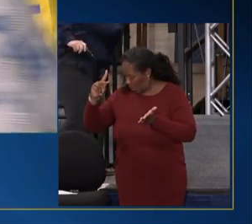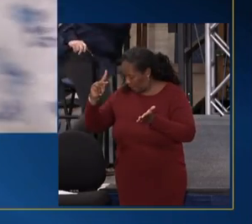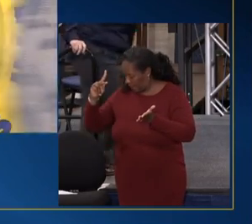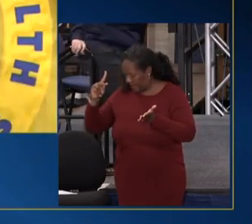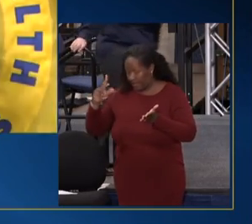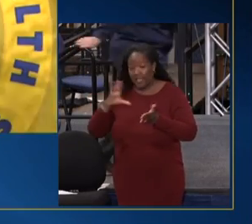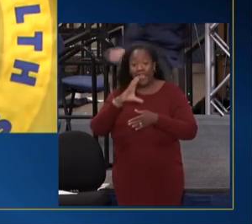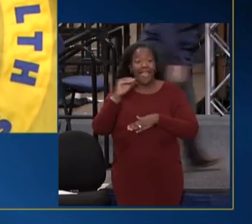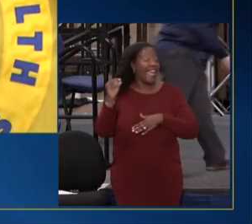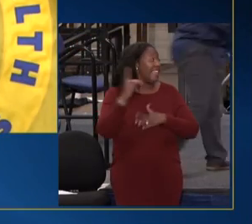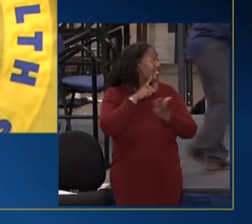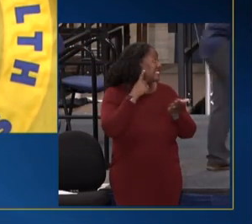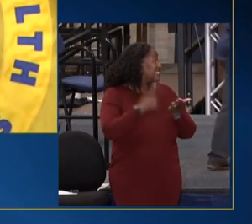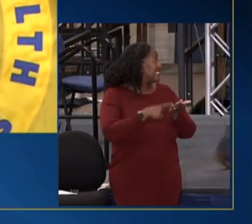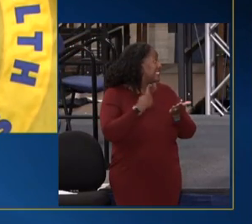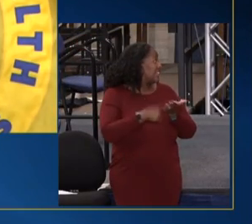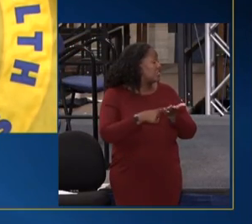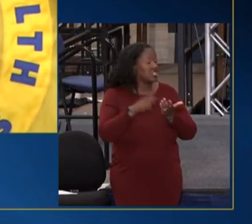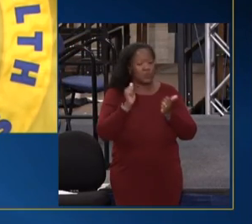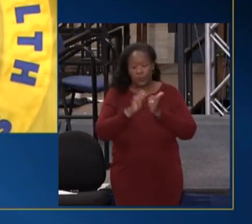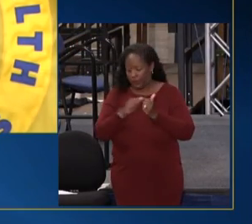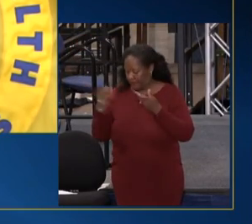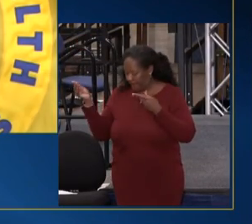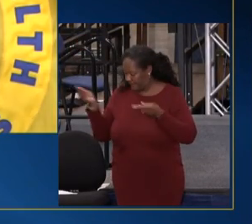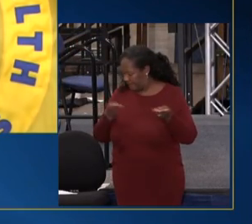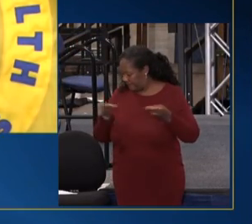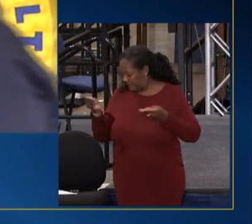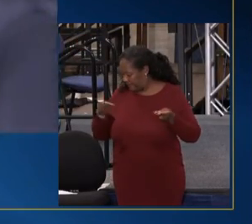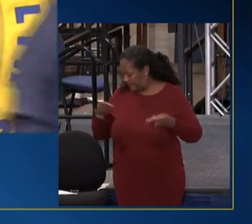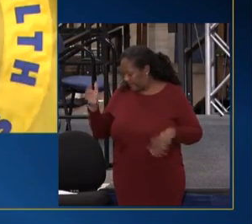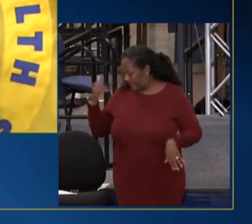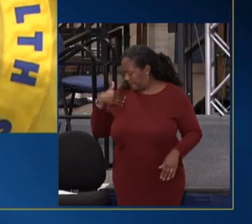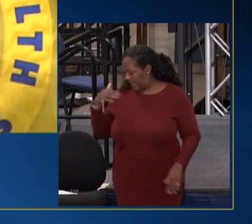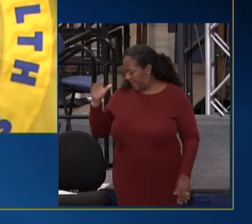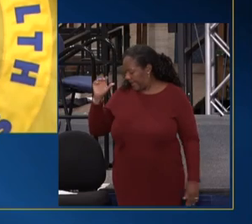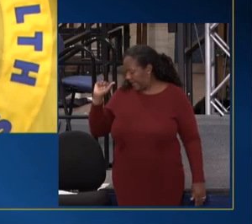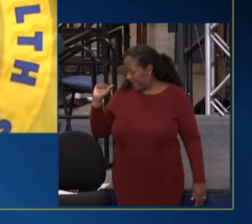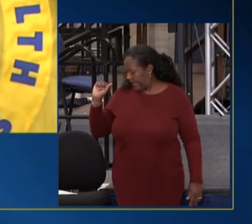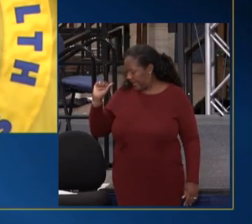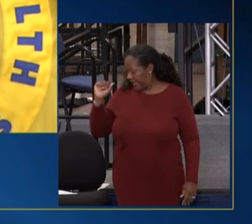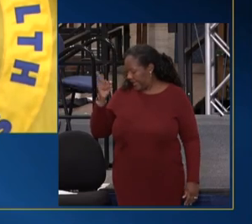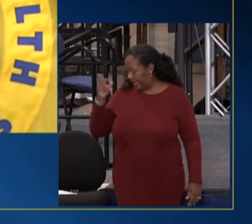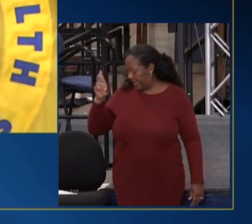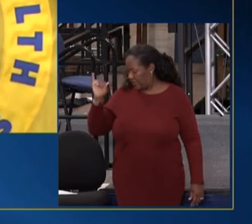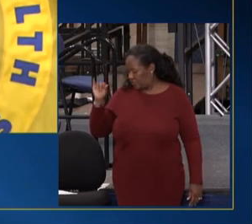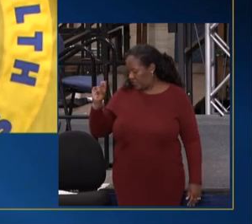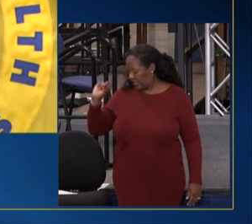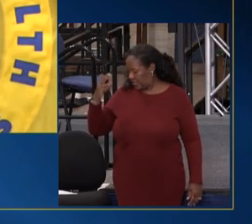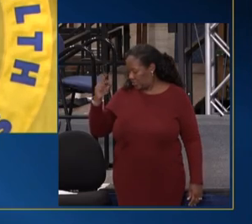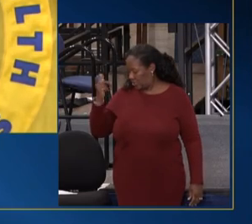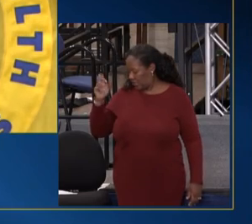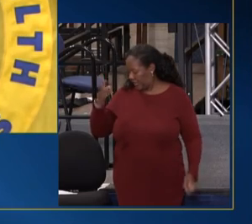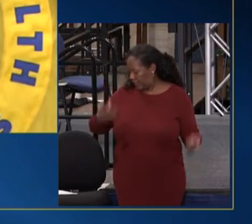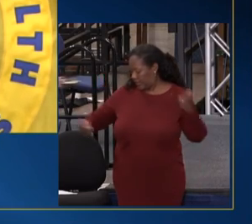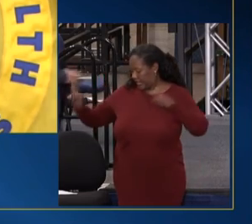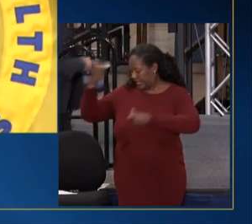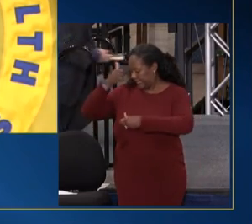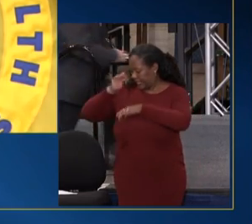And this discussion will be moderated by Adrian Shanker, Senior Advisor on LGBTQ plus health equity. Thank